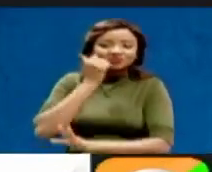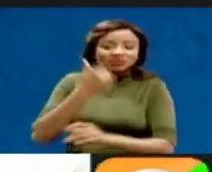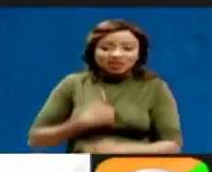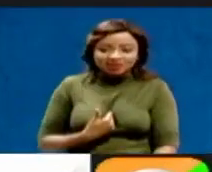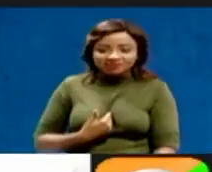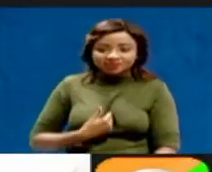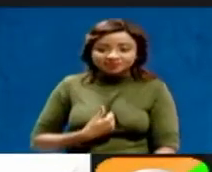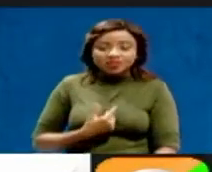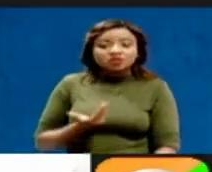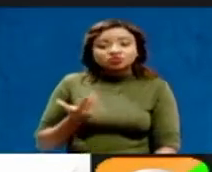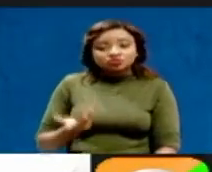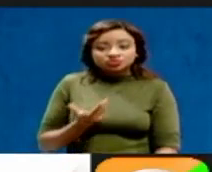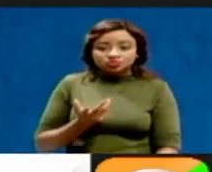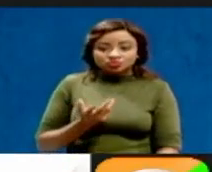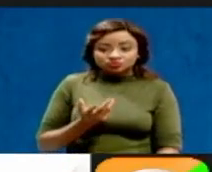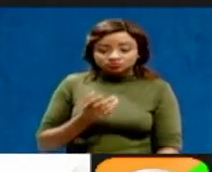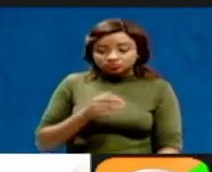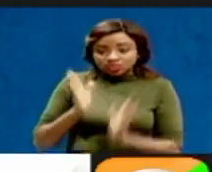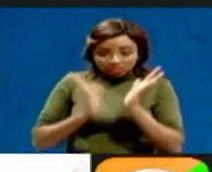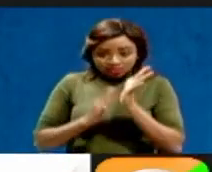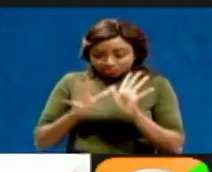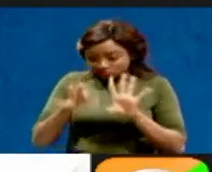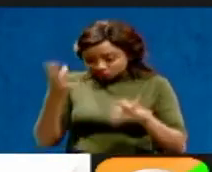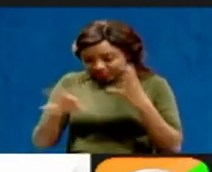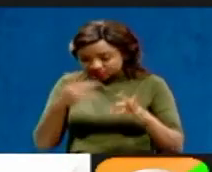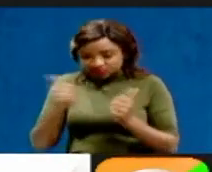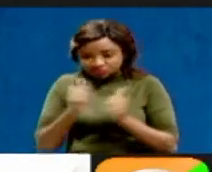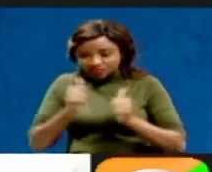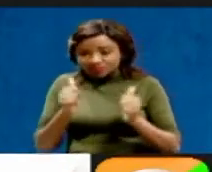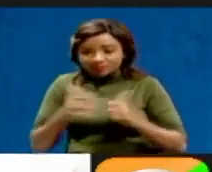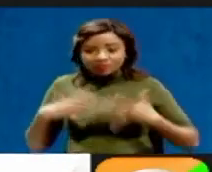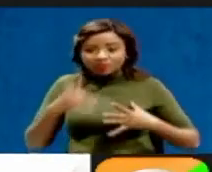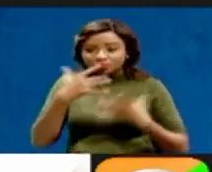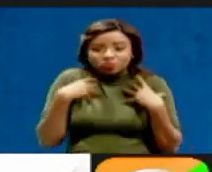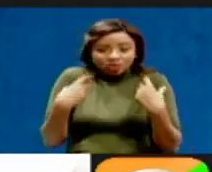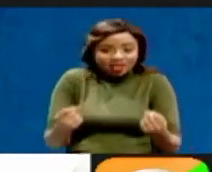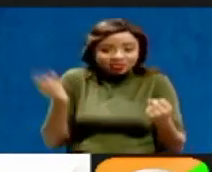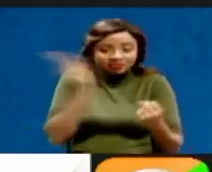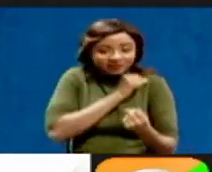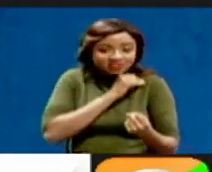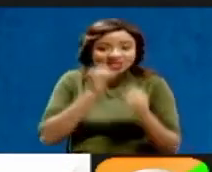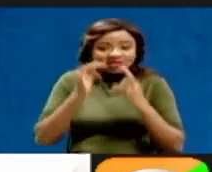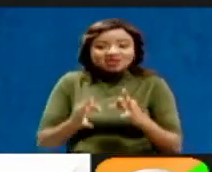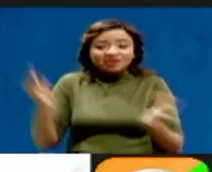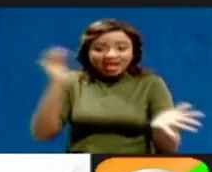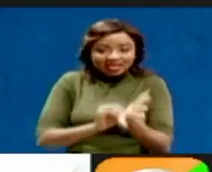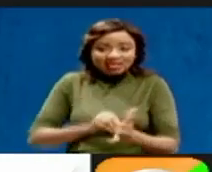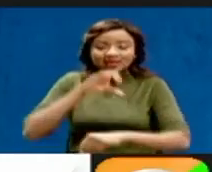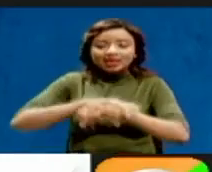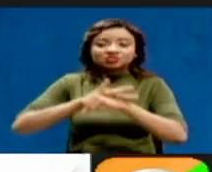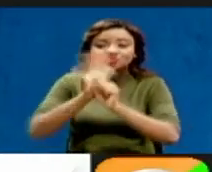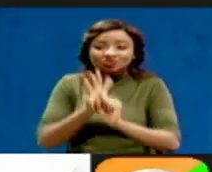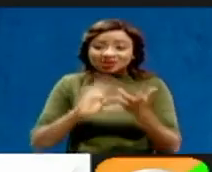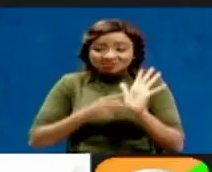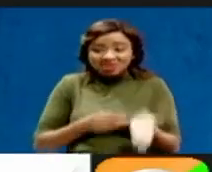It's a sensible recommendation that for people who have recovered, if they get exposed, they may not need to go